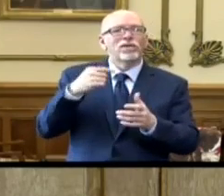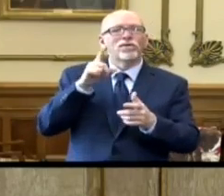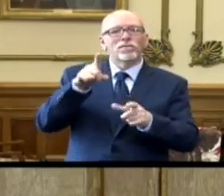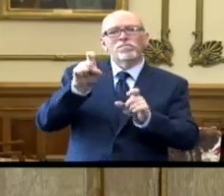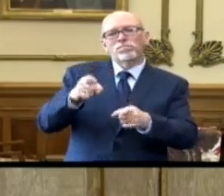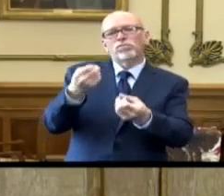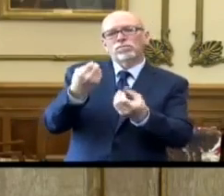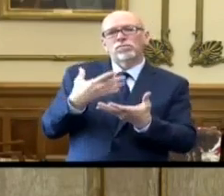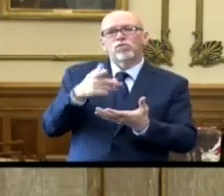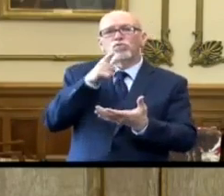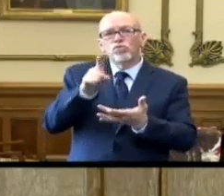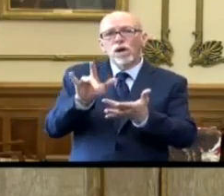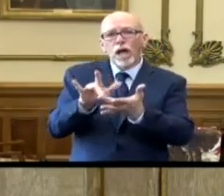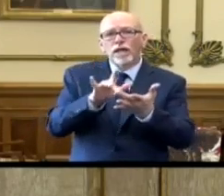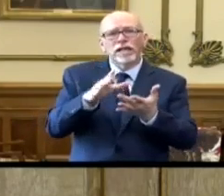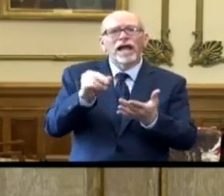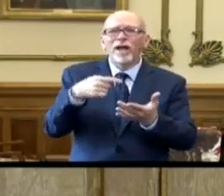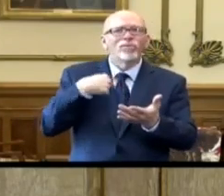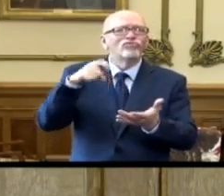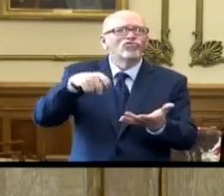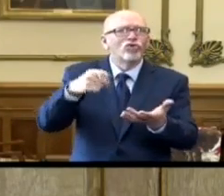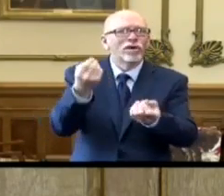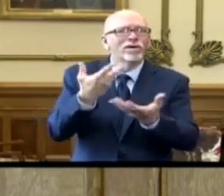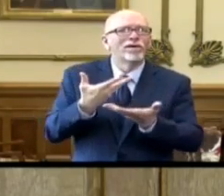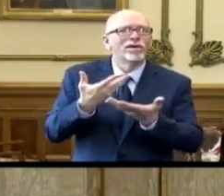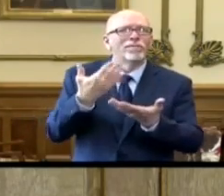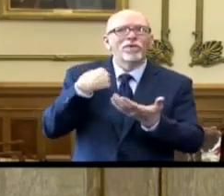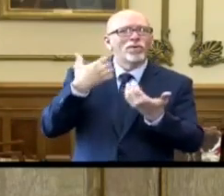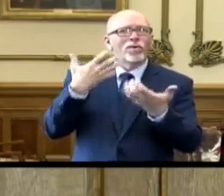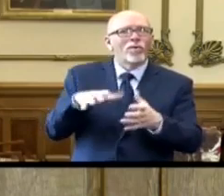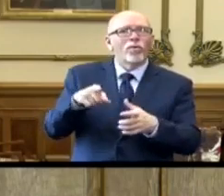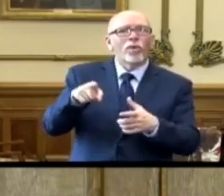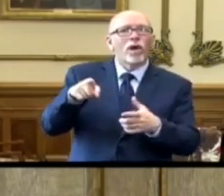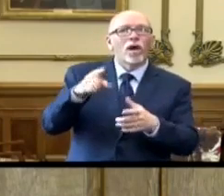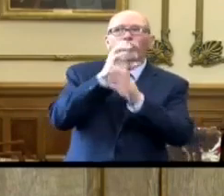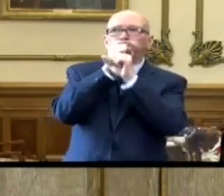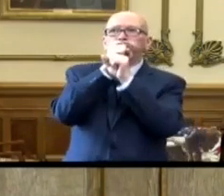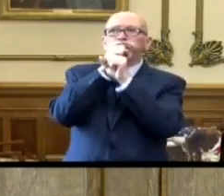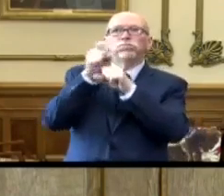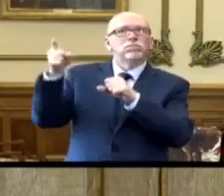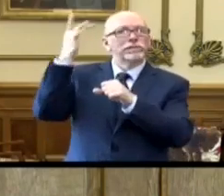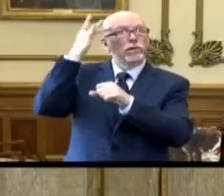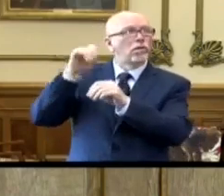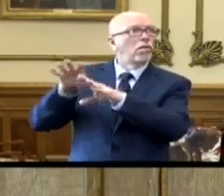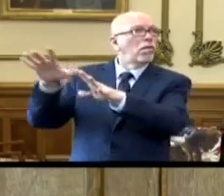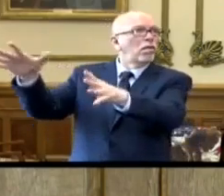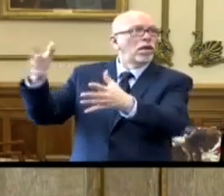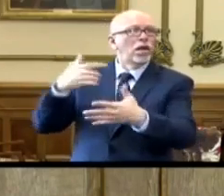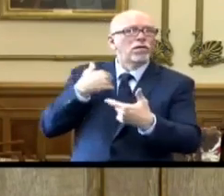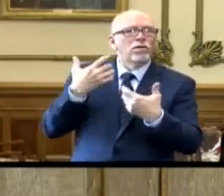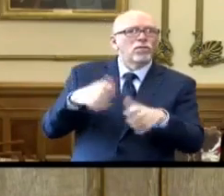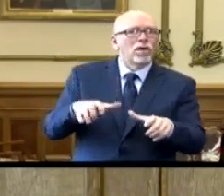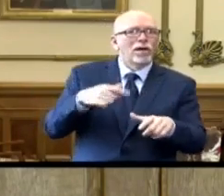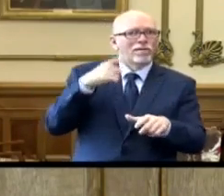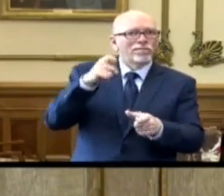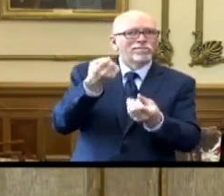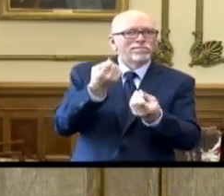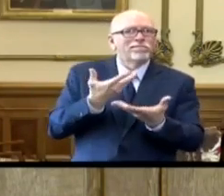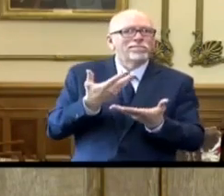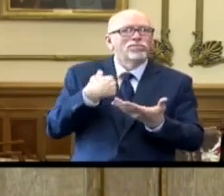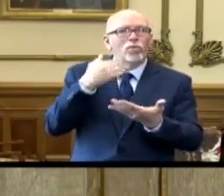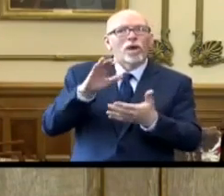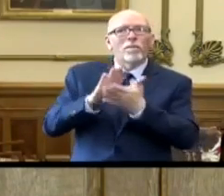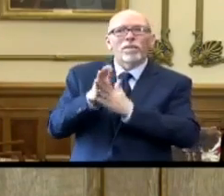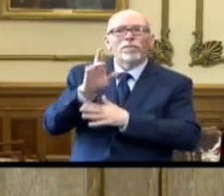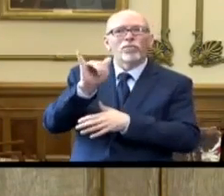information about your contacts. And you want to do that because we don't want them to get sick or to go home and make someone who may be at risk in their